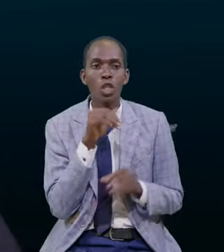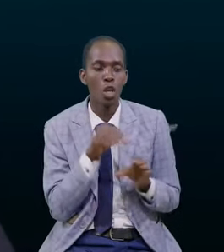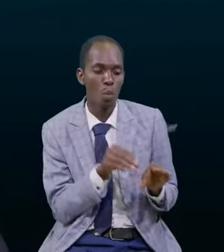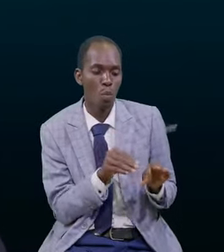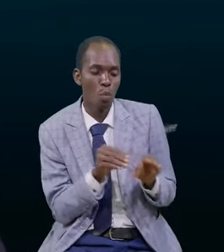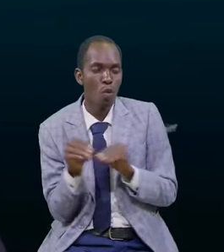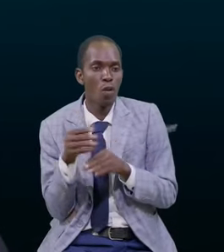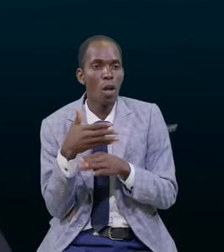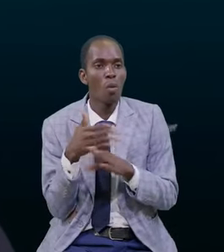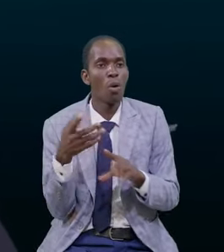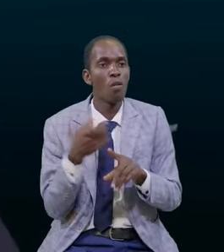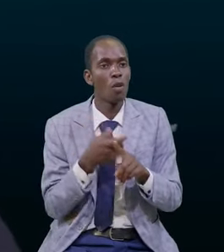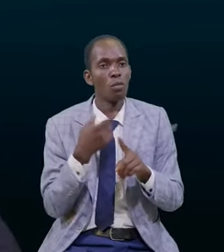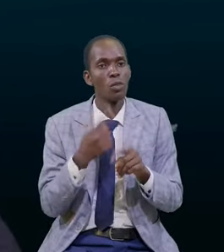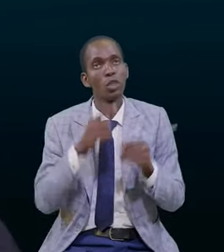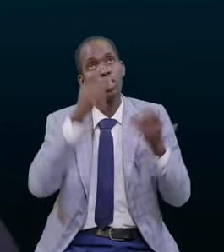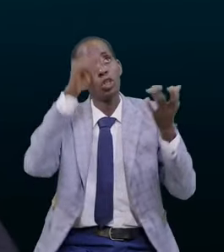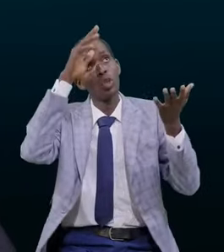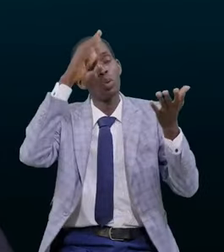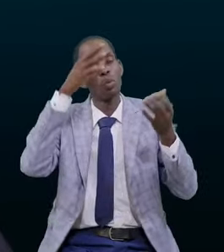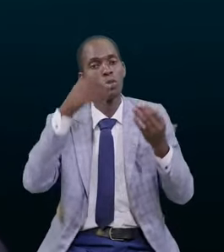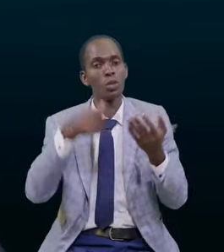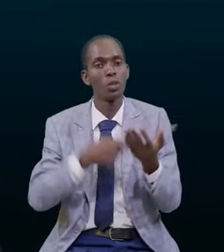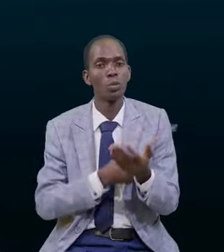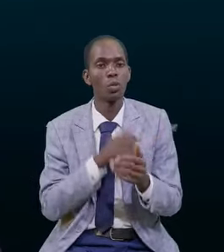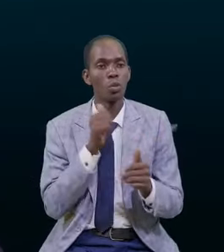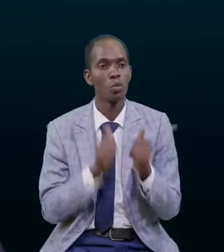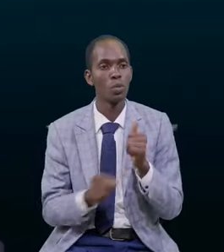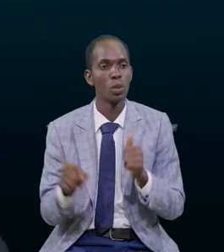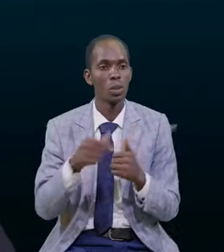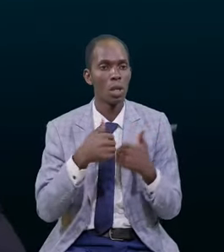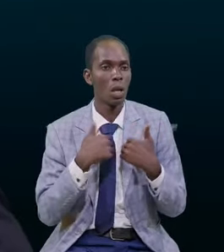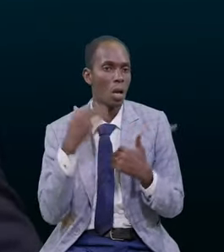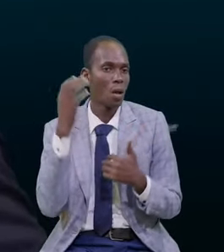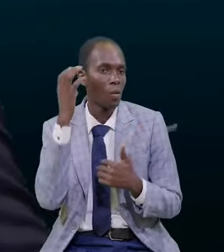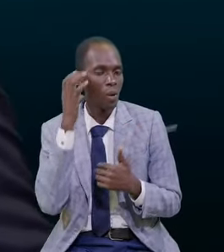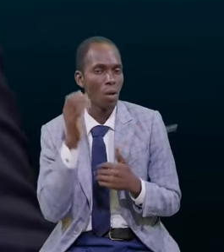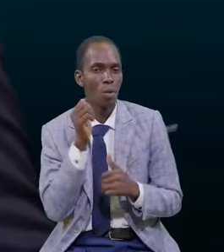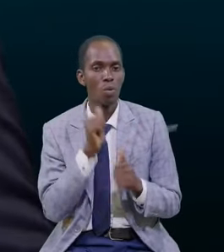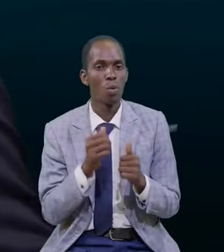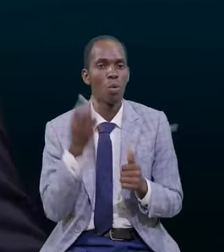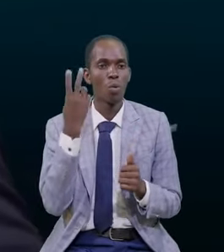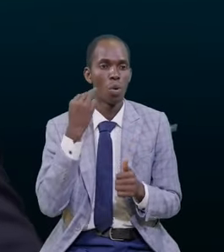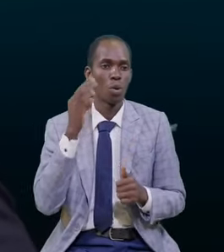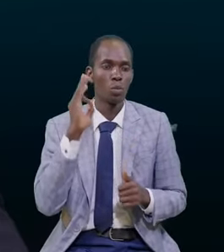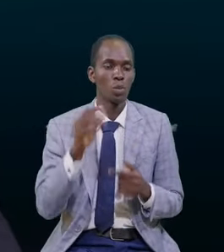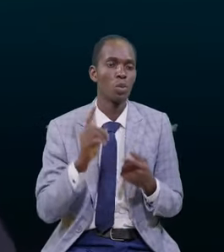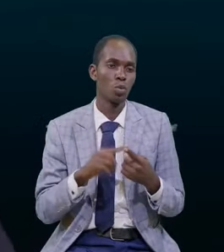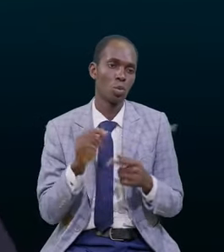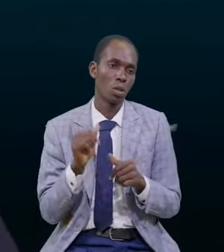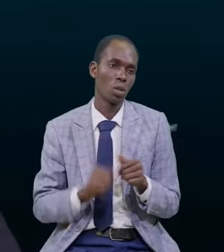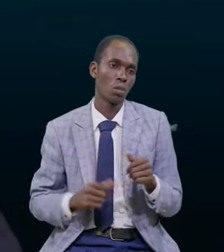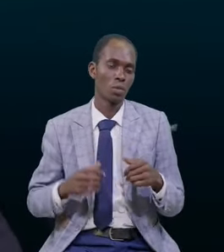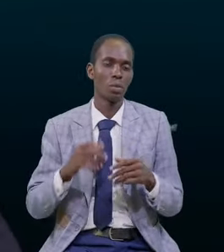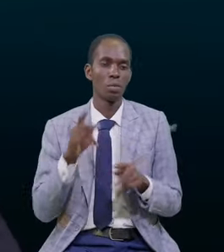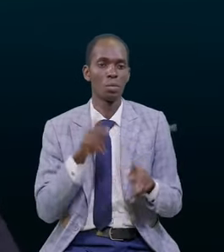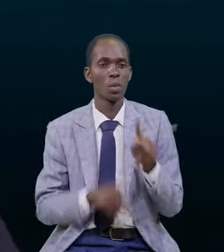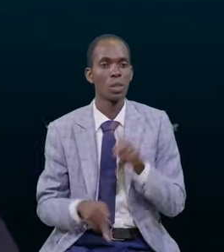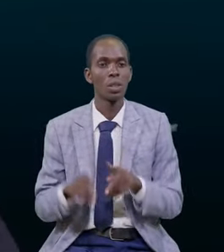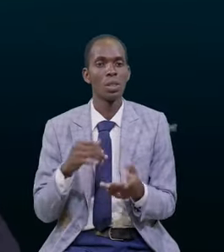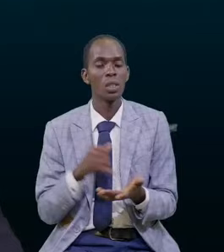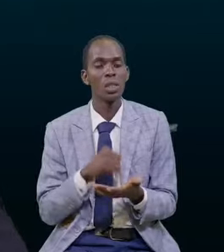which he have heard and which was preached to every creature which is under Heaven it's important that we